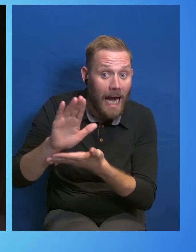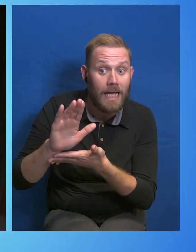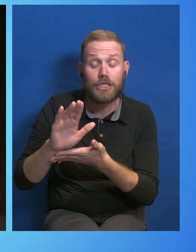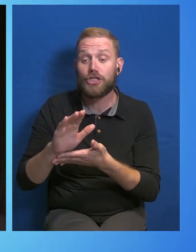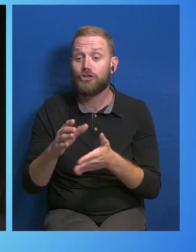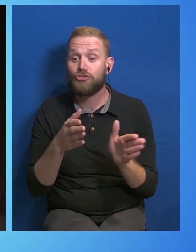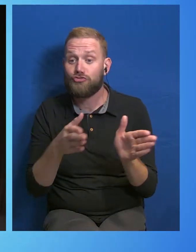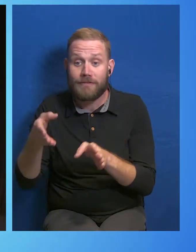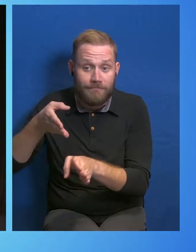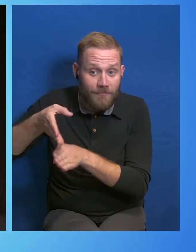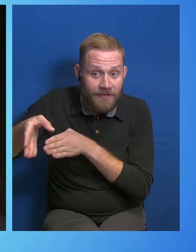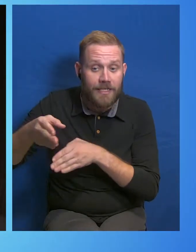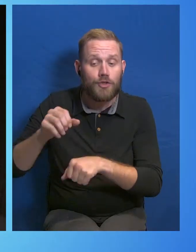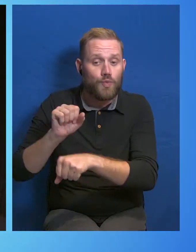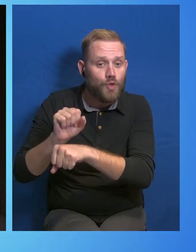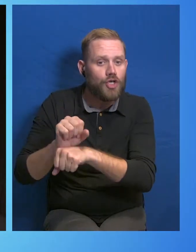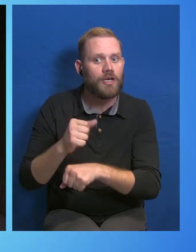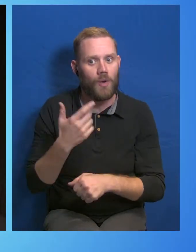That is why we are here.